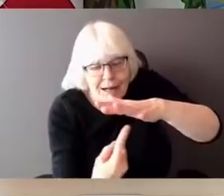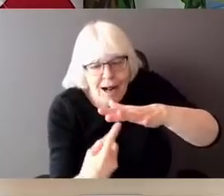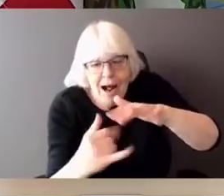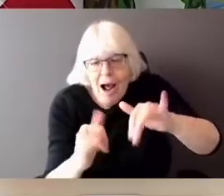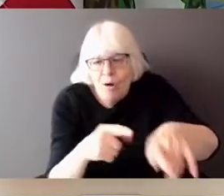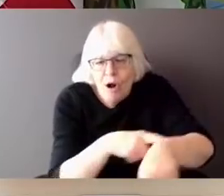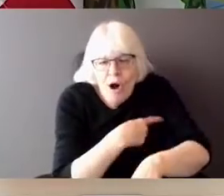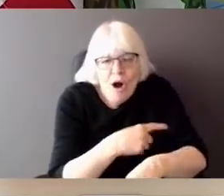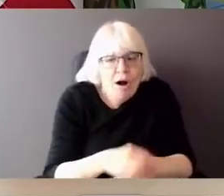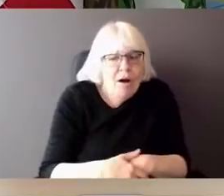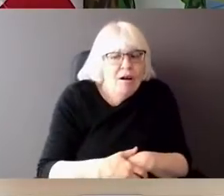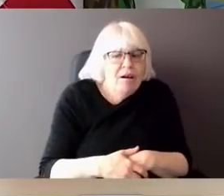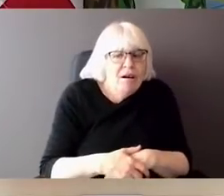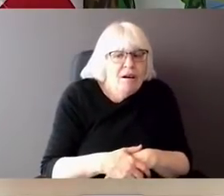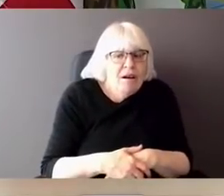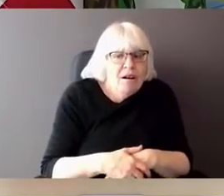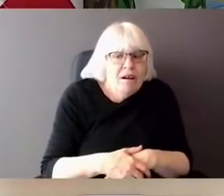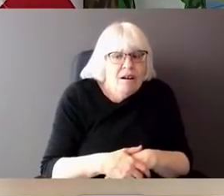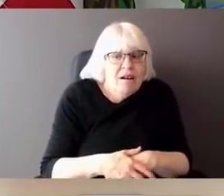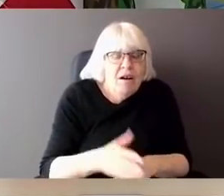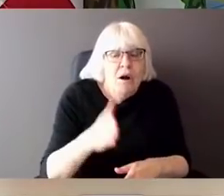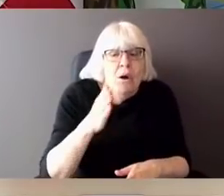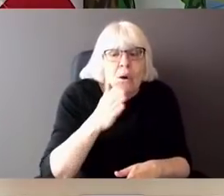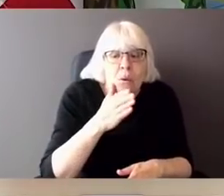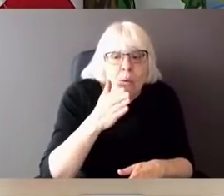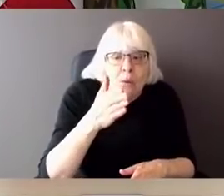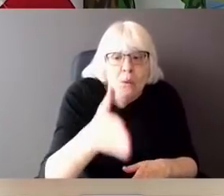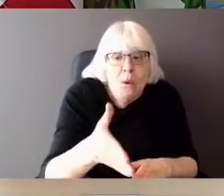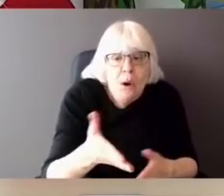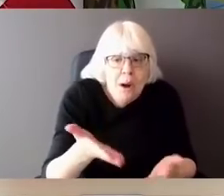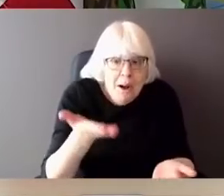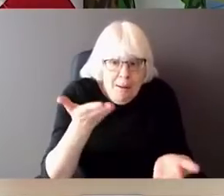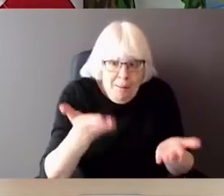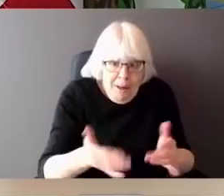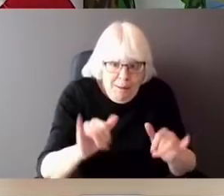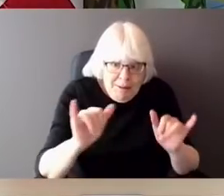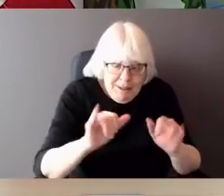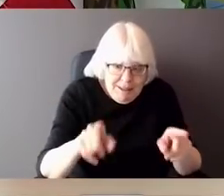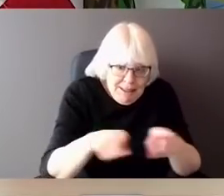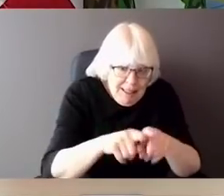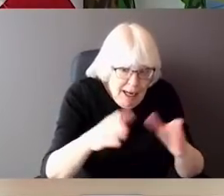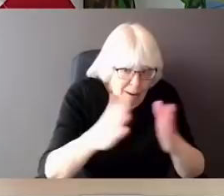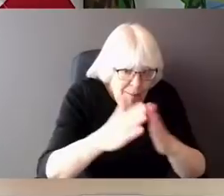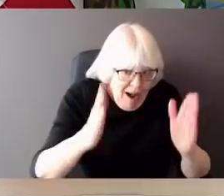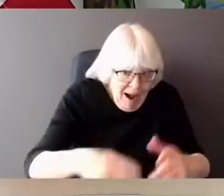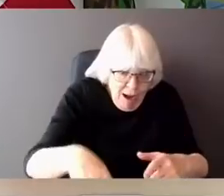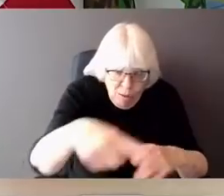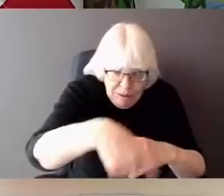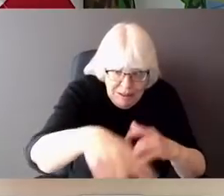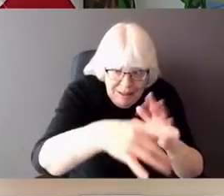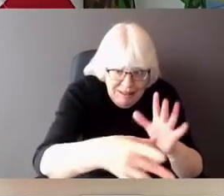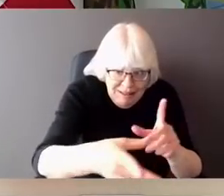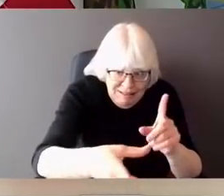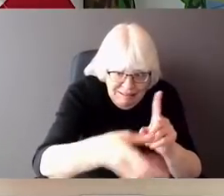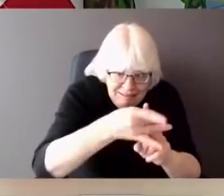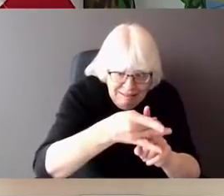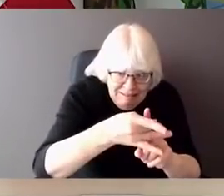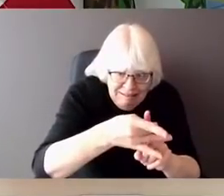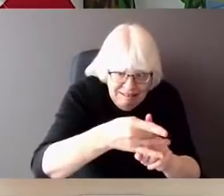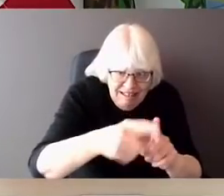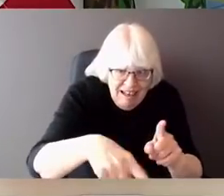point in time, maybe just for household contacts to isolate, for instance, that may be another